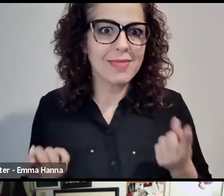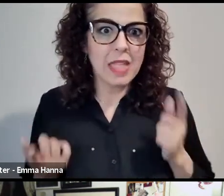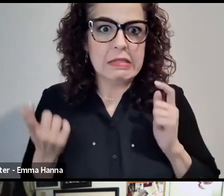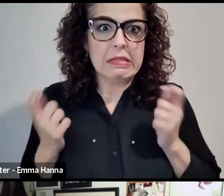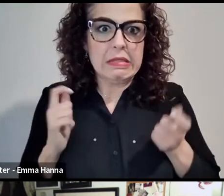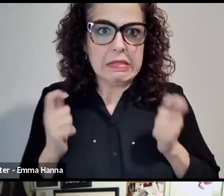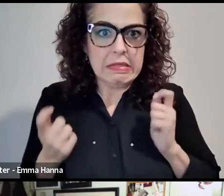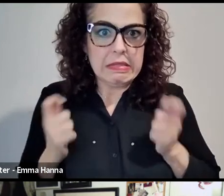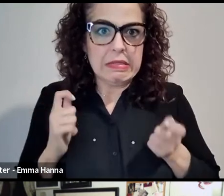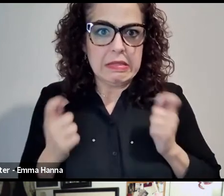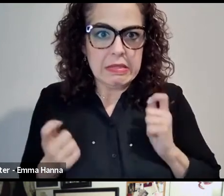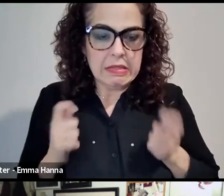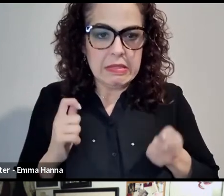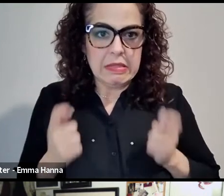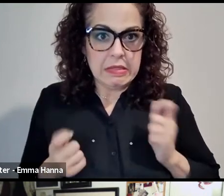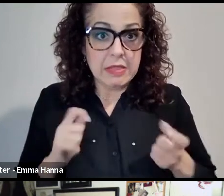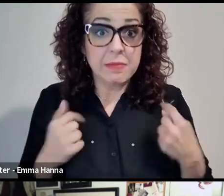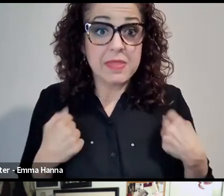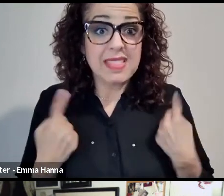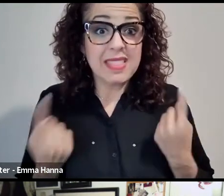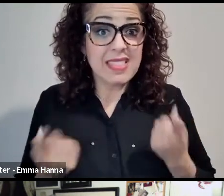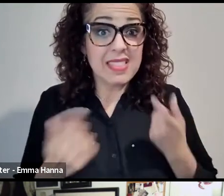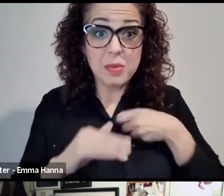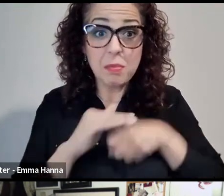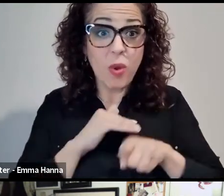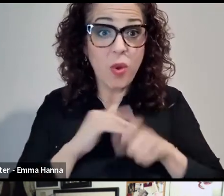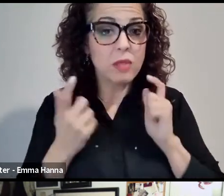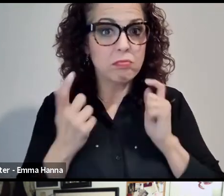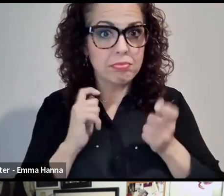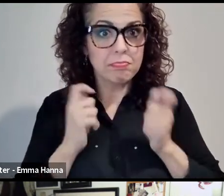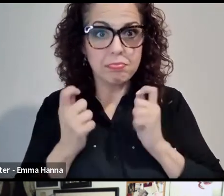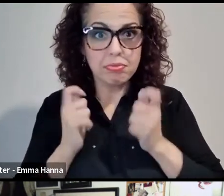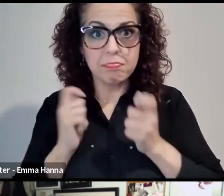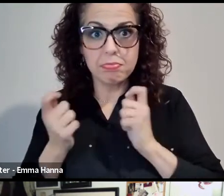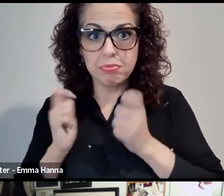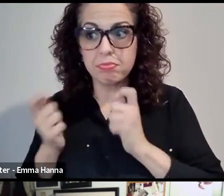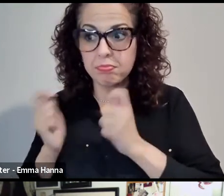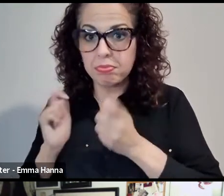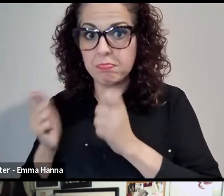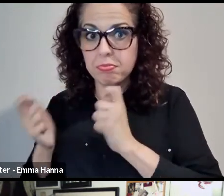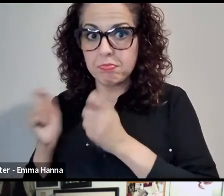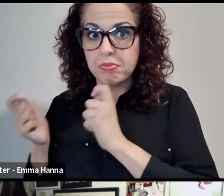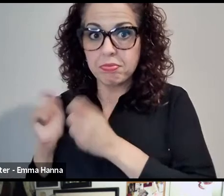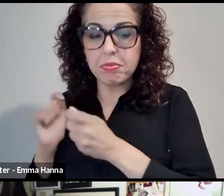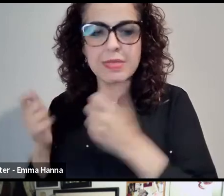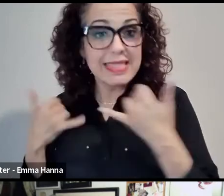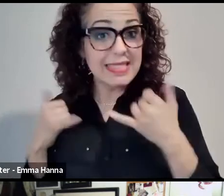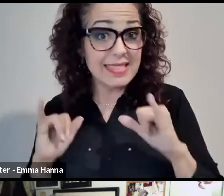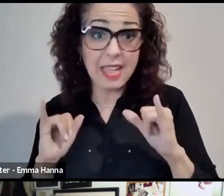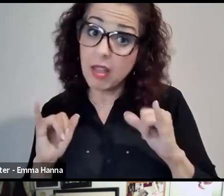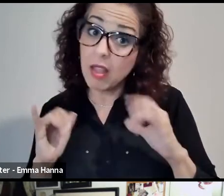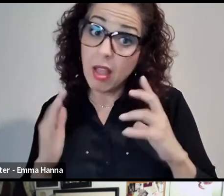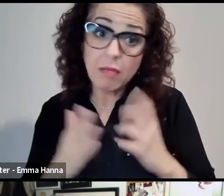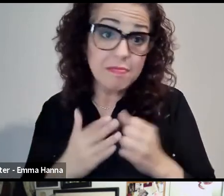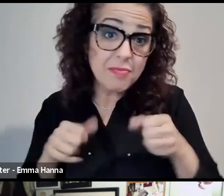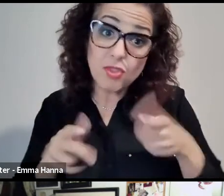redefined since I was born. Changed and changed and changed and changed and changed. And there's still chances it'll be changed